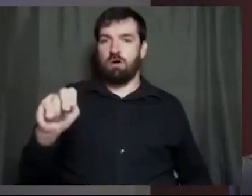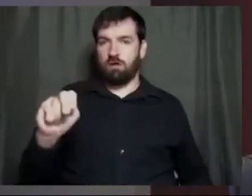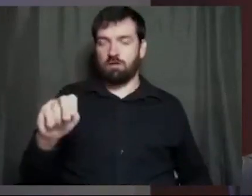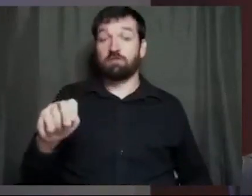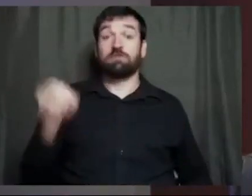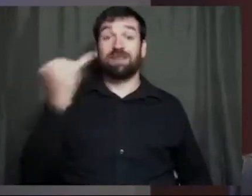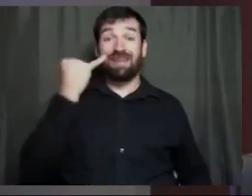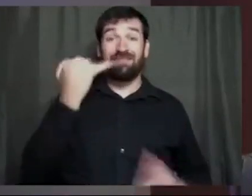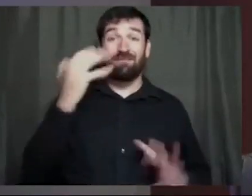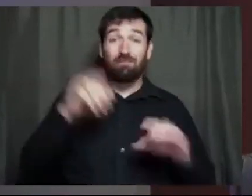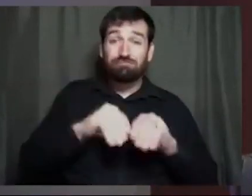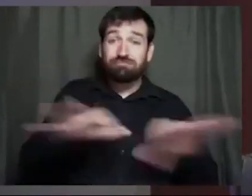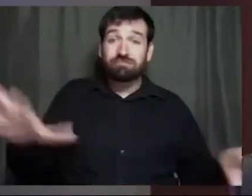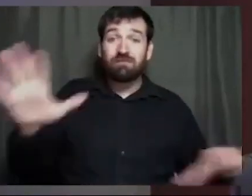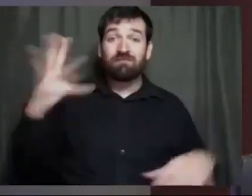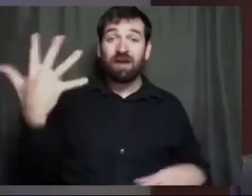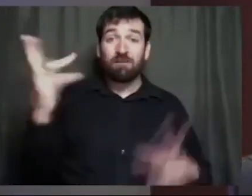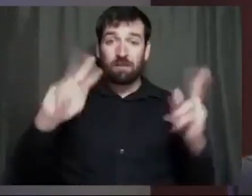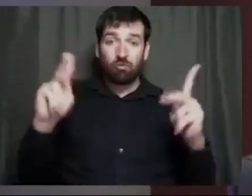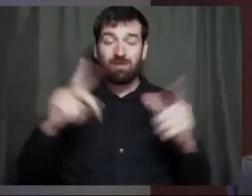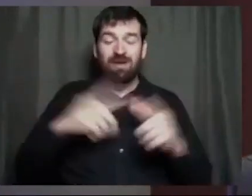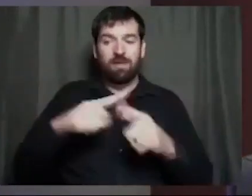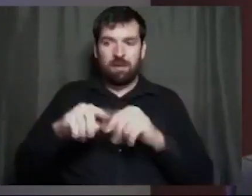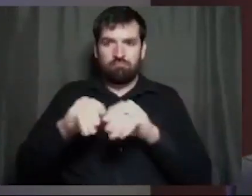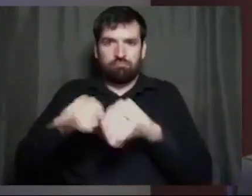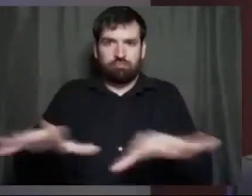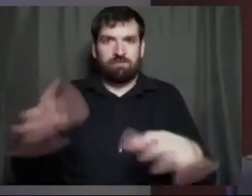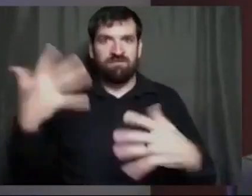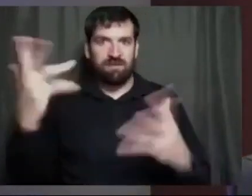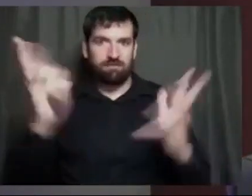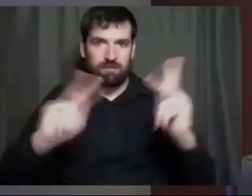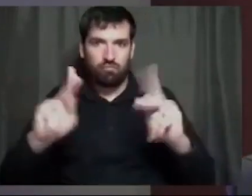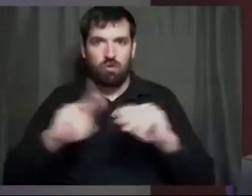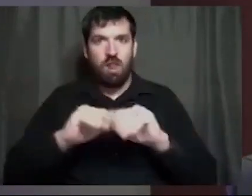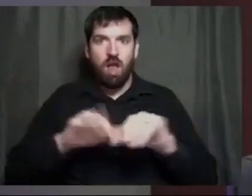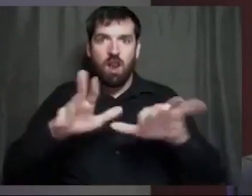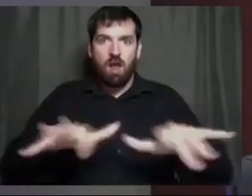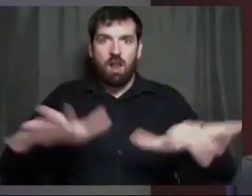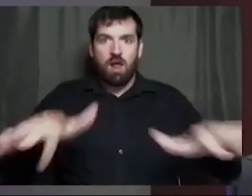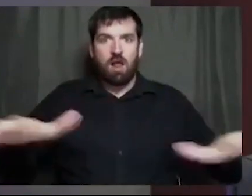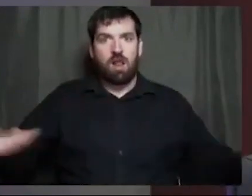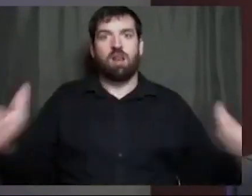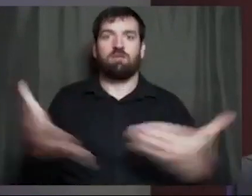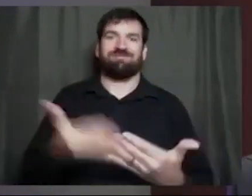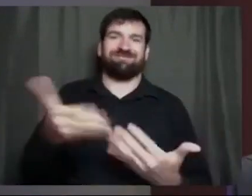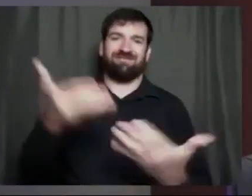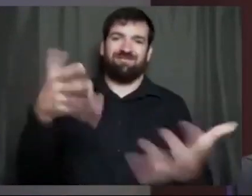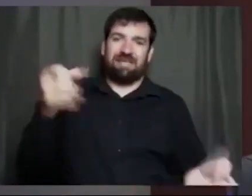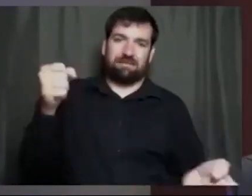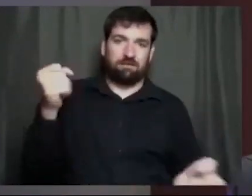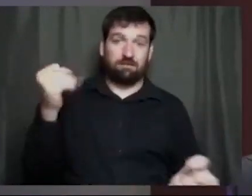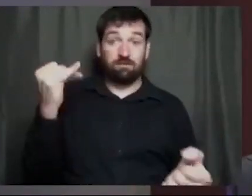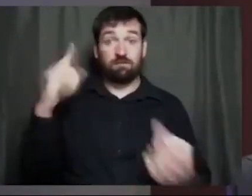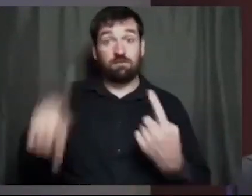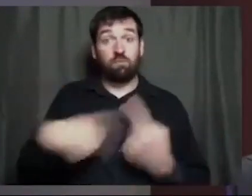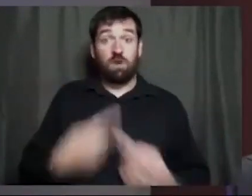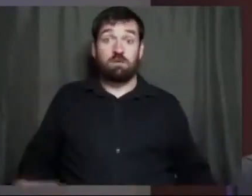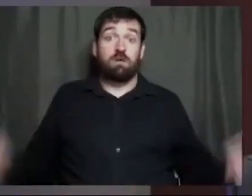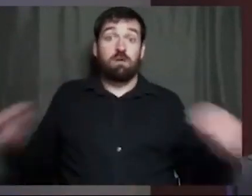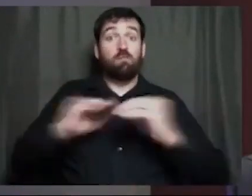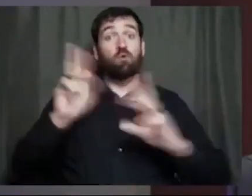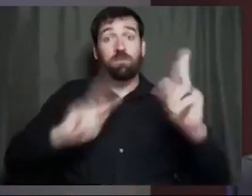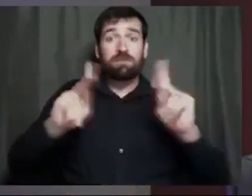they then infect 5 other people, you can see how much faster it grows. When you have far more people getting infected, you're going to have